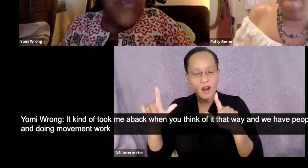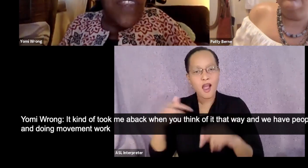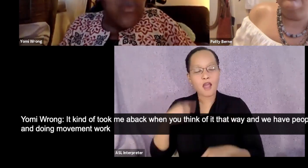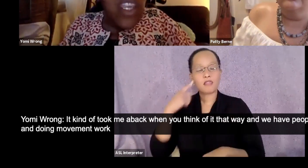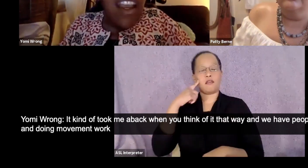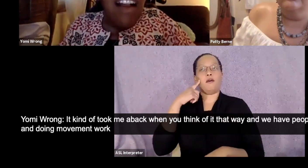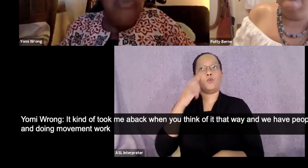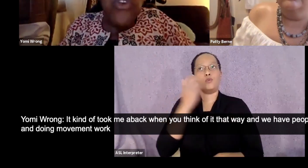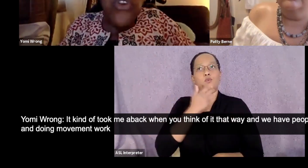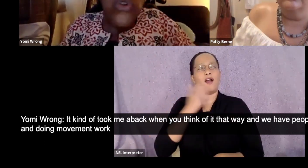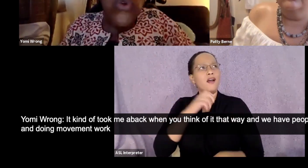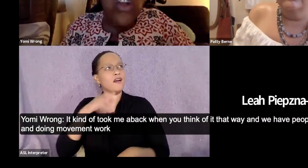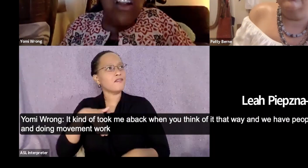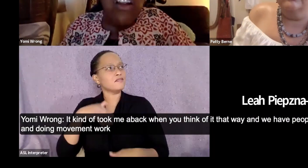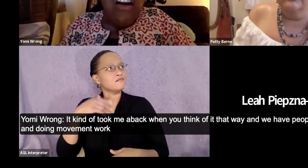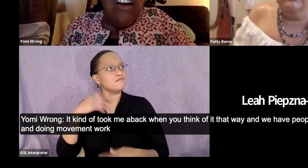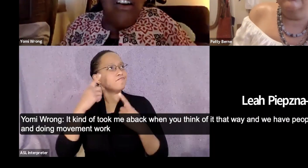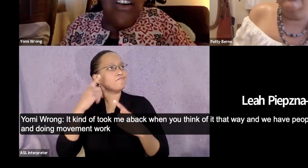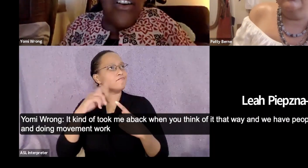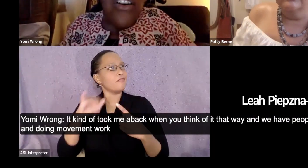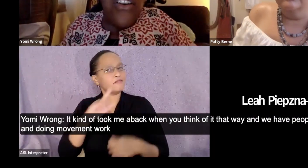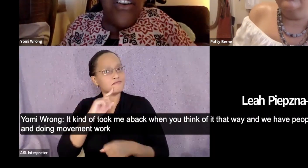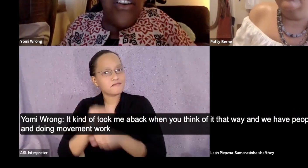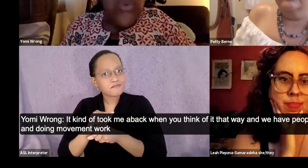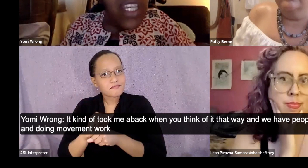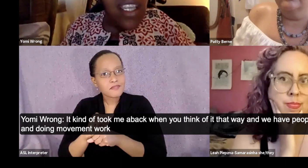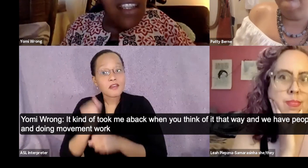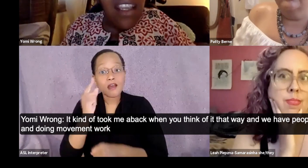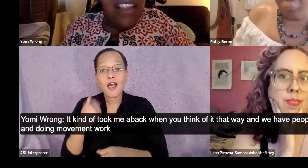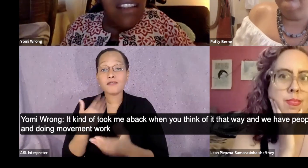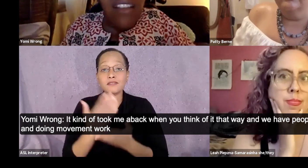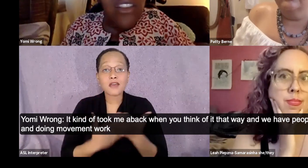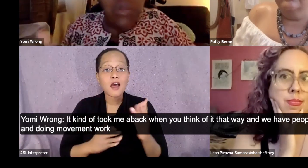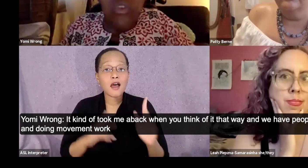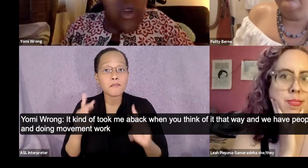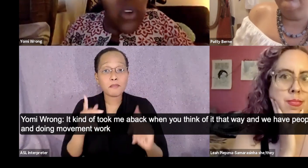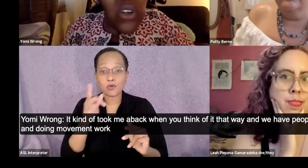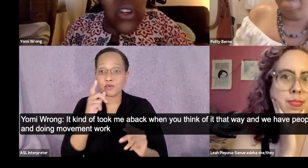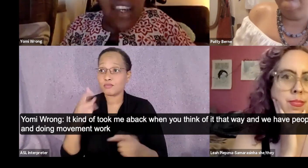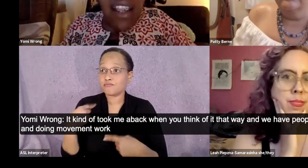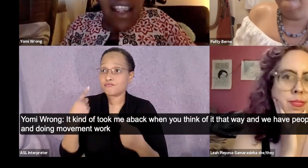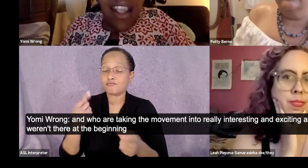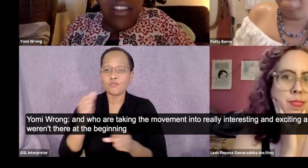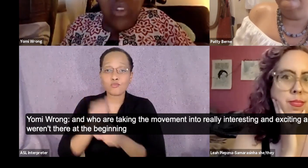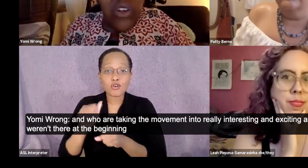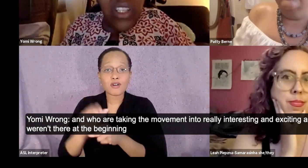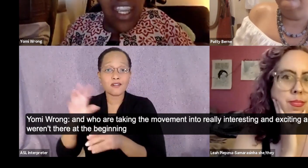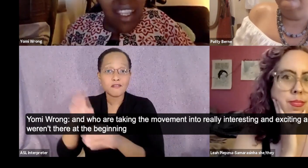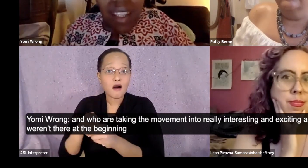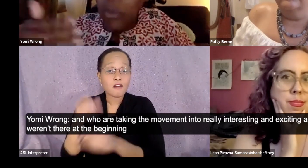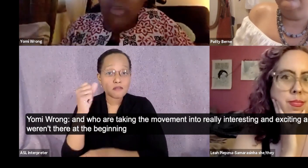way. And we have people who are sort of working and doing movement work, and who